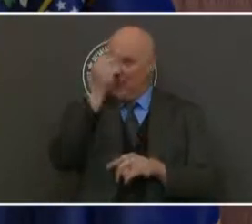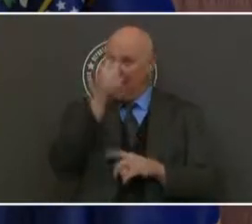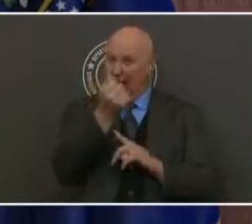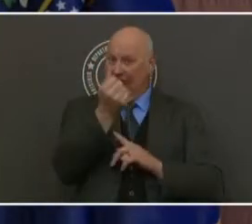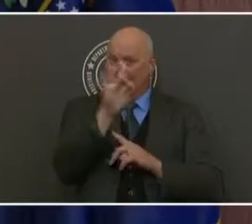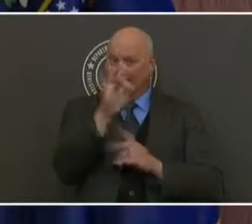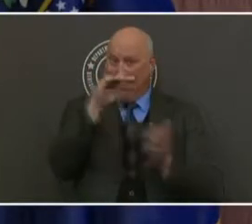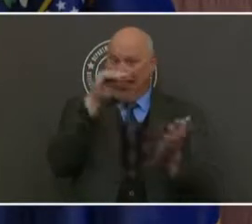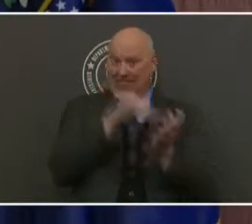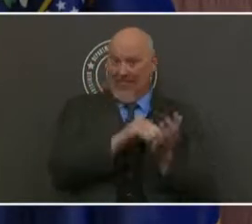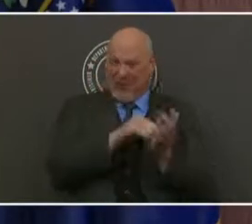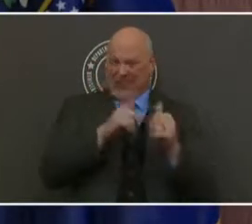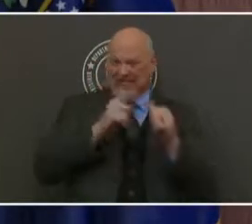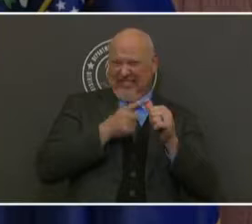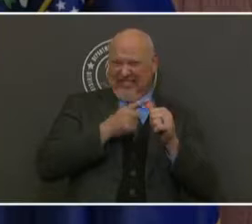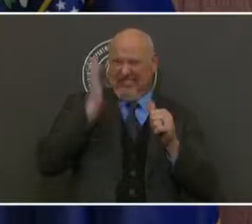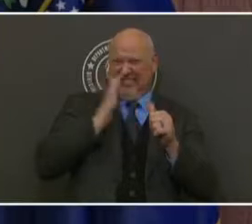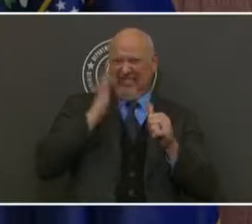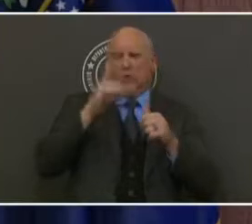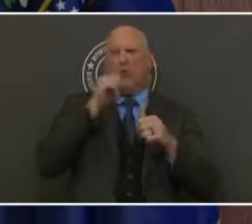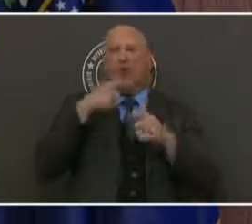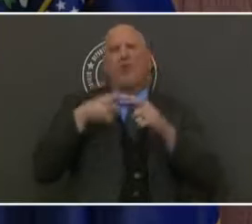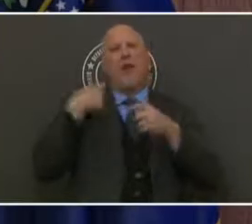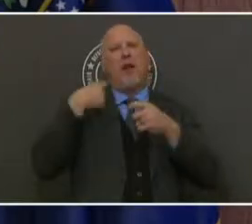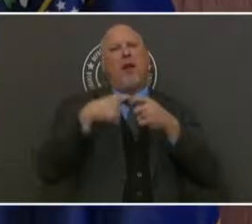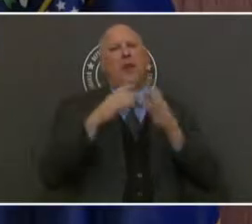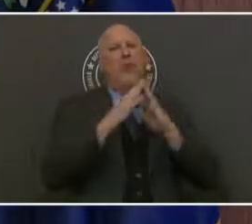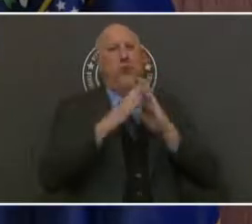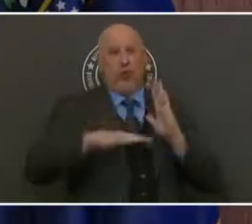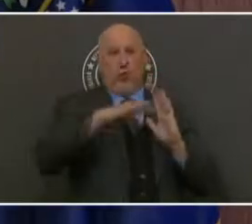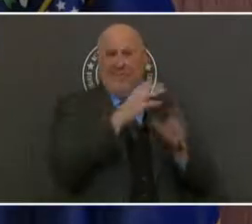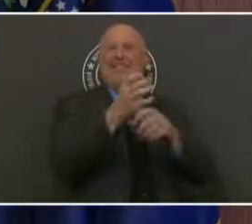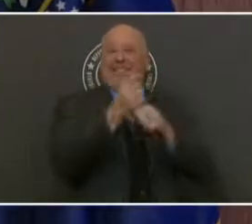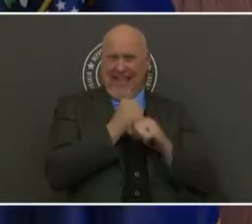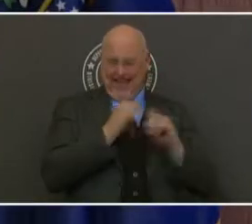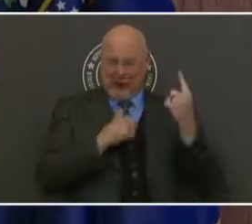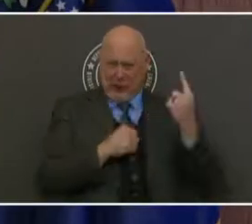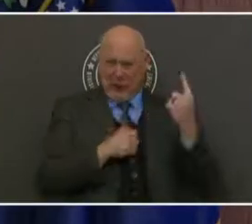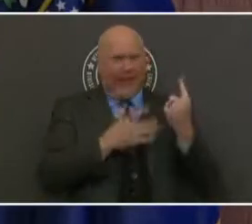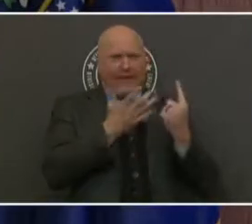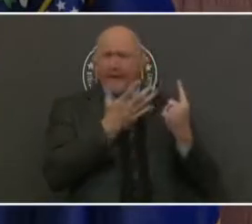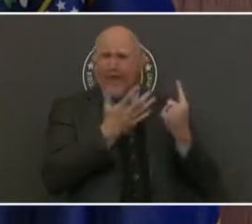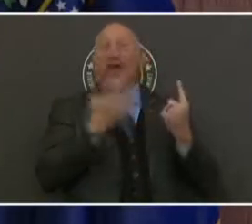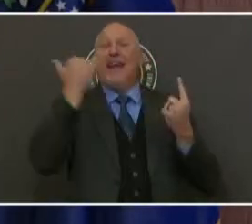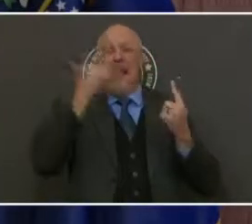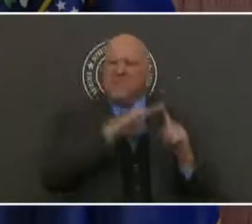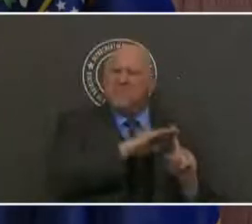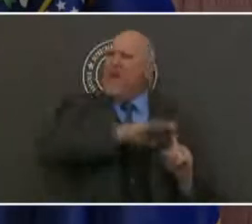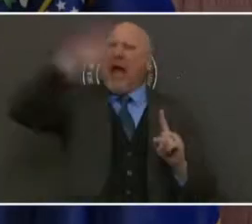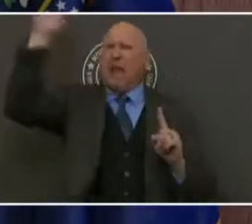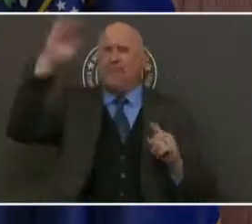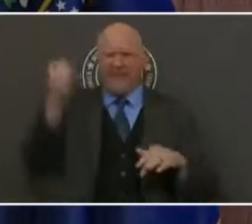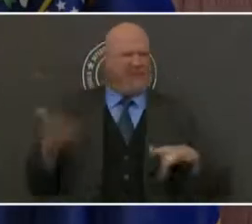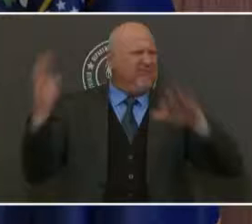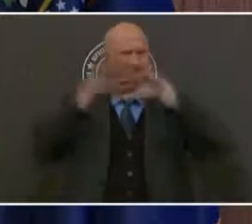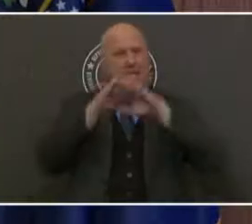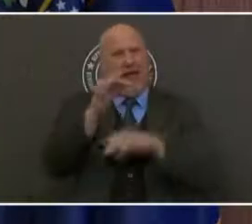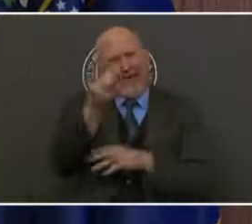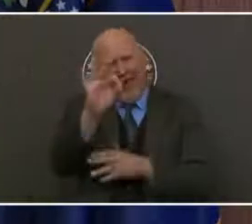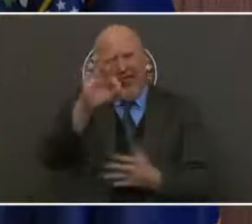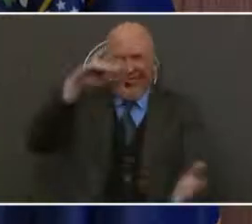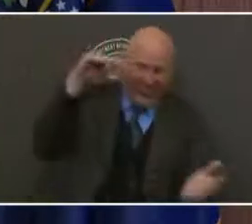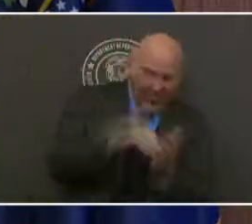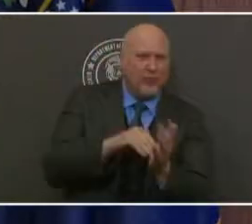it's 31,500. And then our black adult population, 2,400 had received at least one dose on March